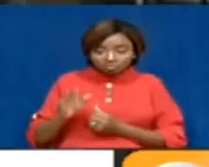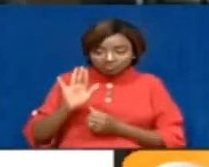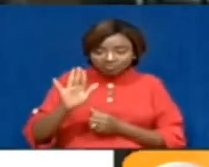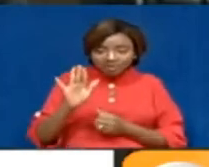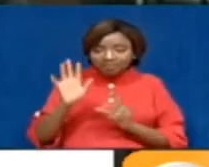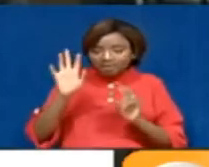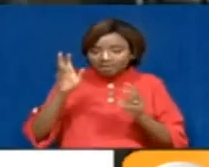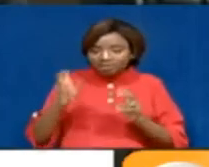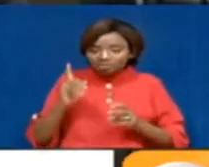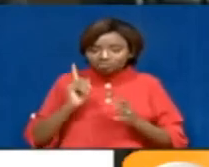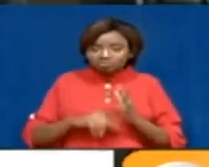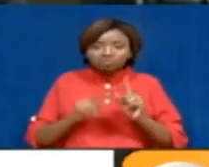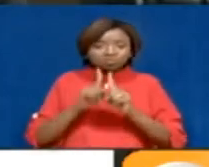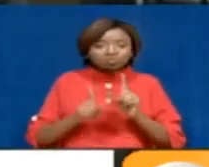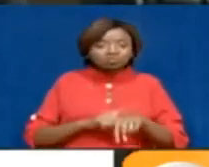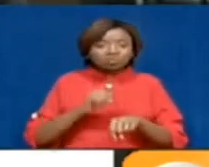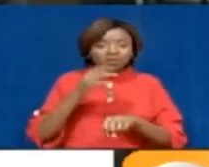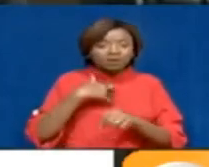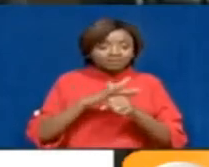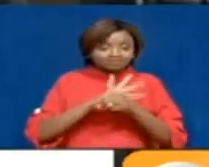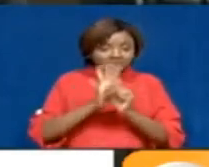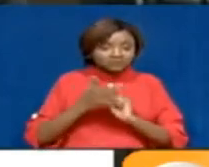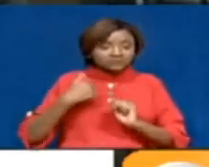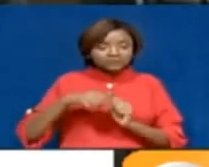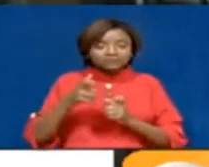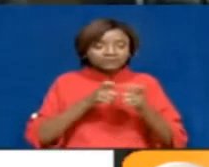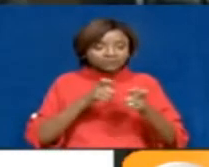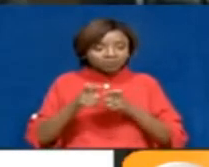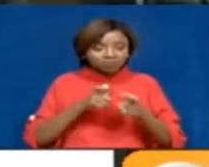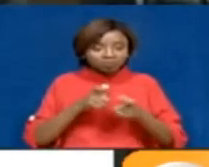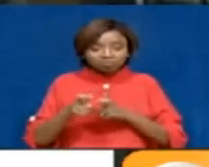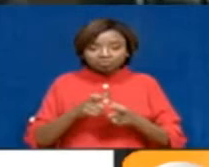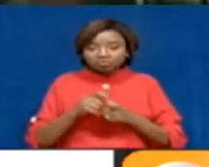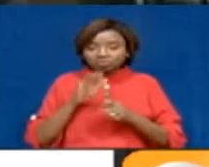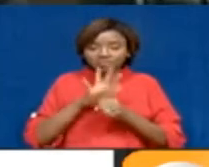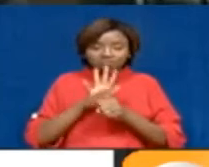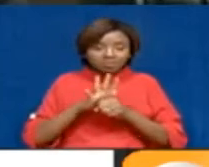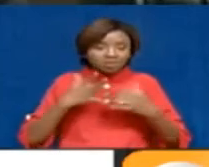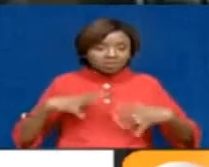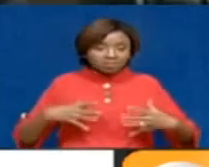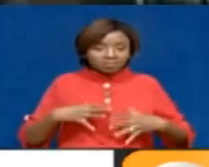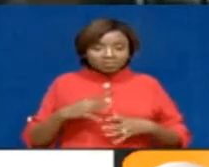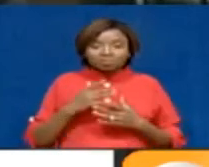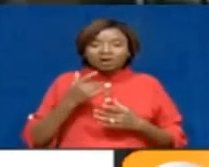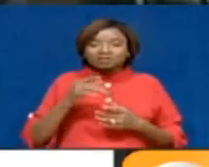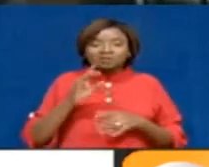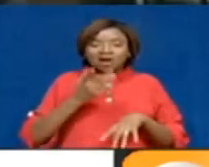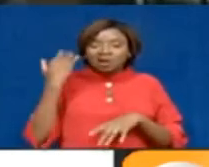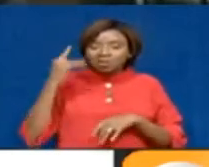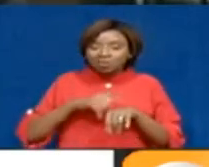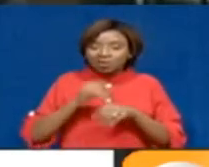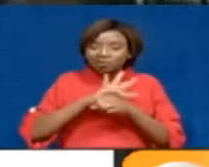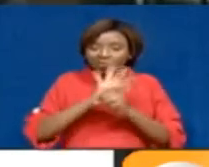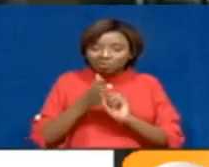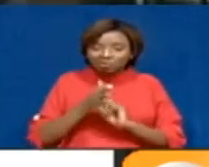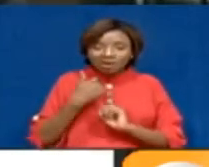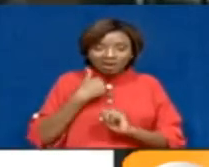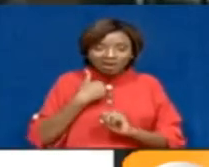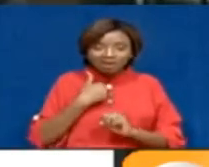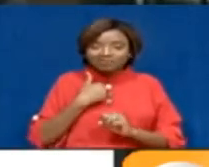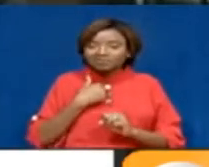are there. Yeah. During COVID, we were able to manage very many people with mental issues and difficulties. And at times, it's sad